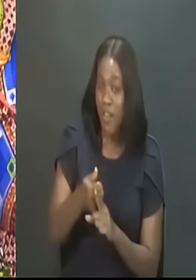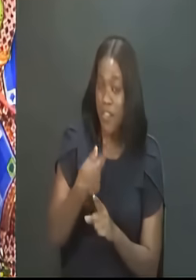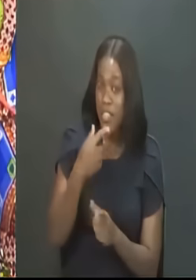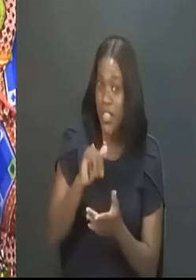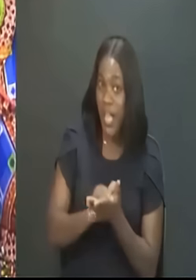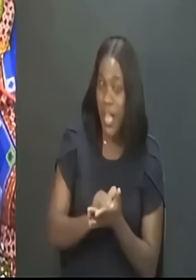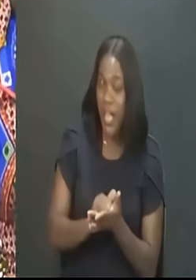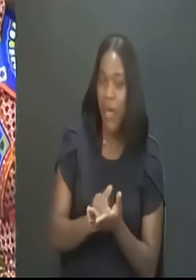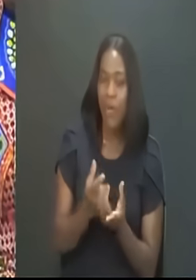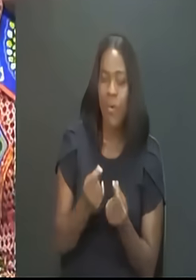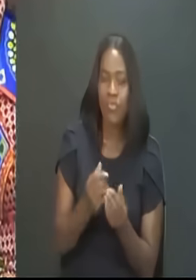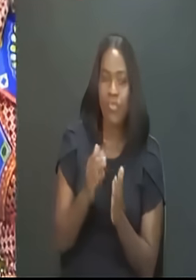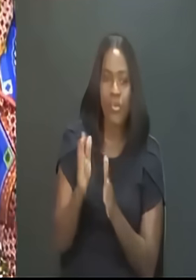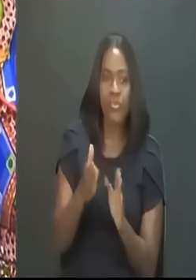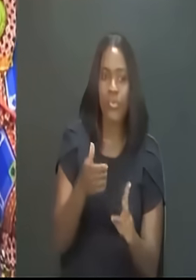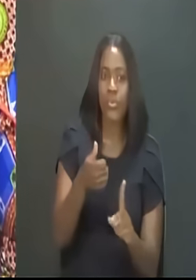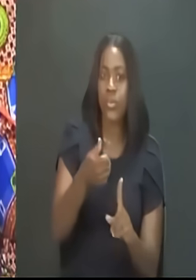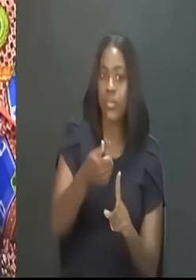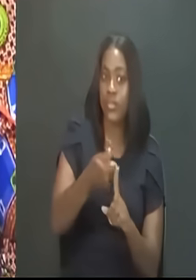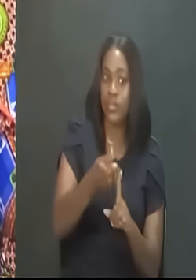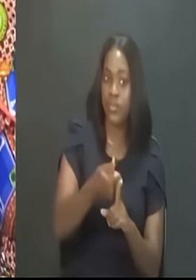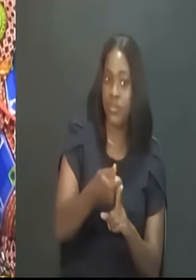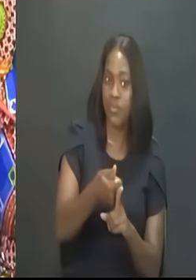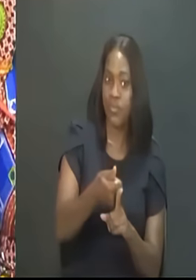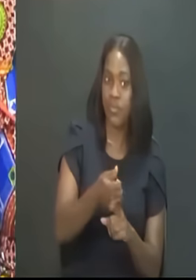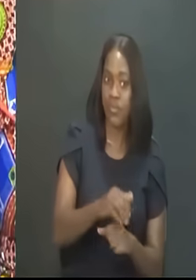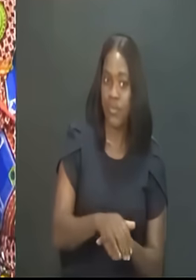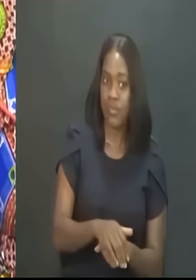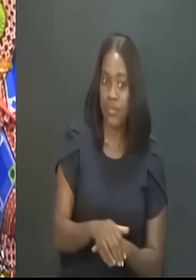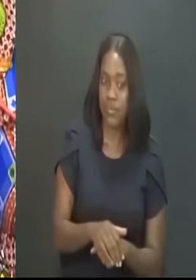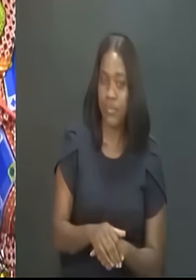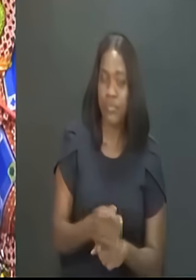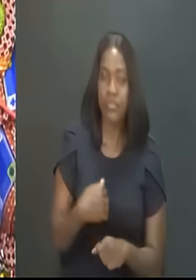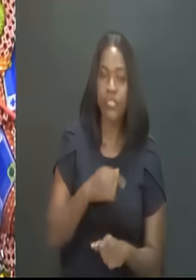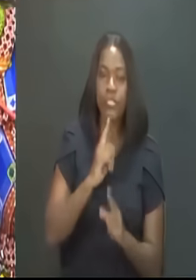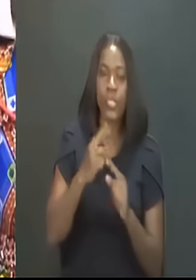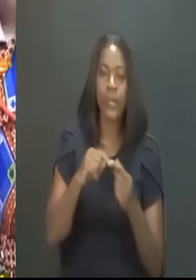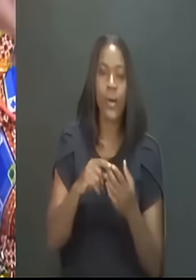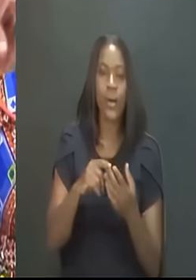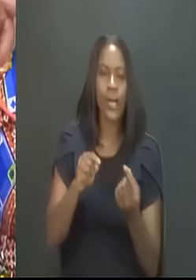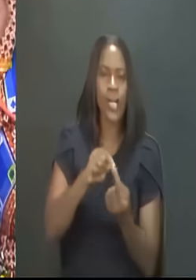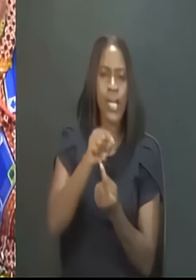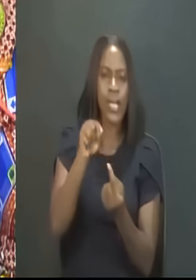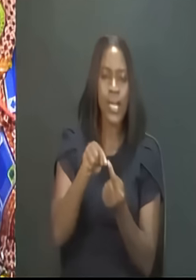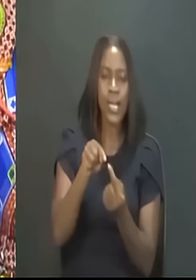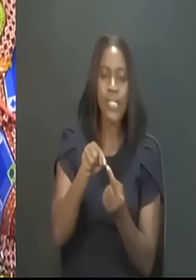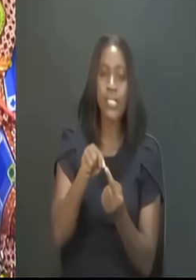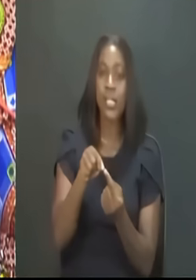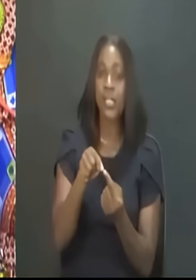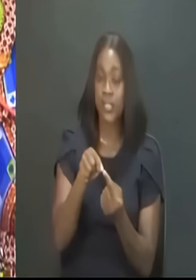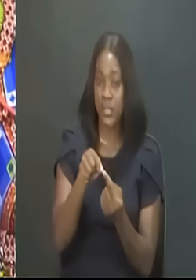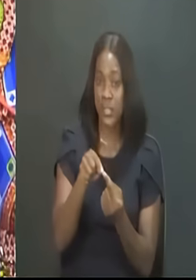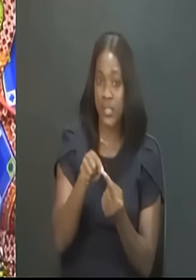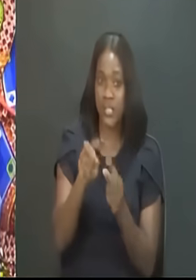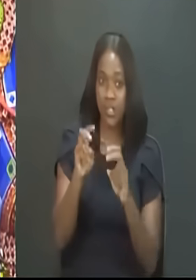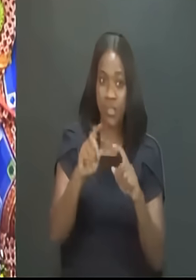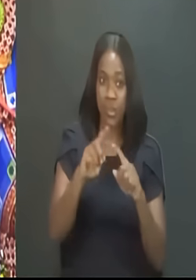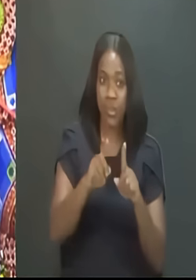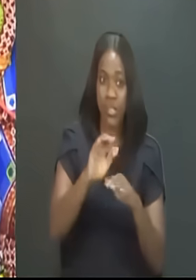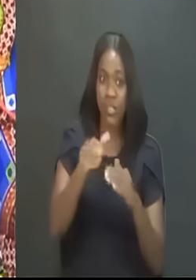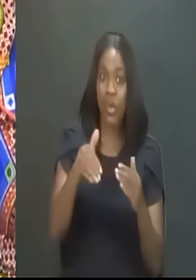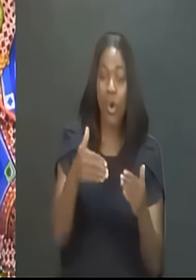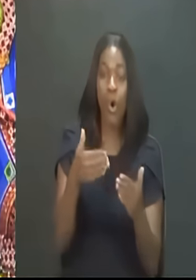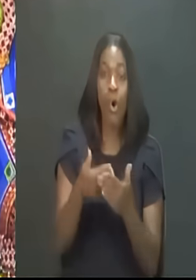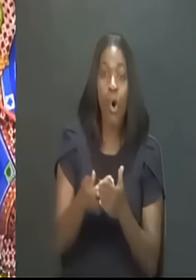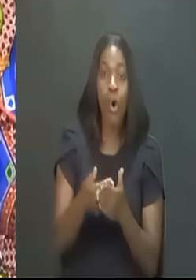not speaking in respect of that matter specifically, but to all nominees who will be appearing before us should